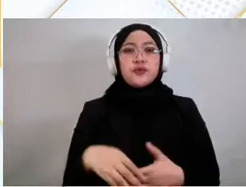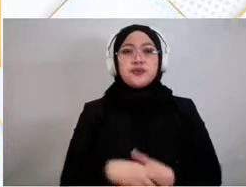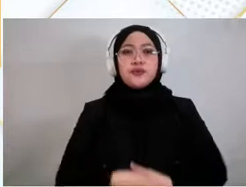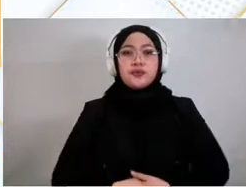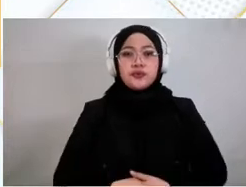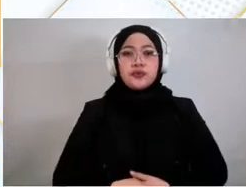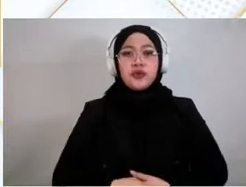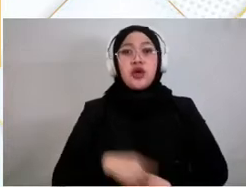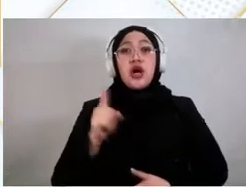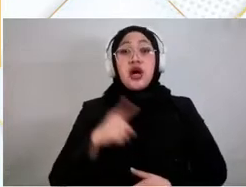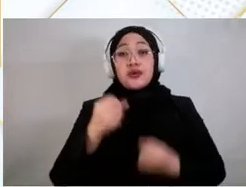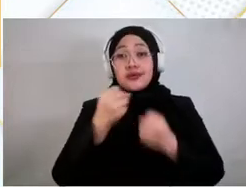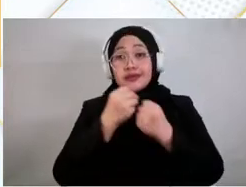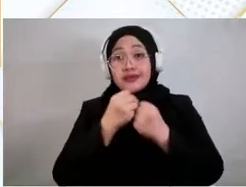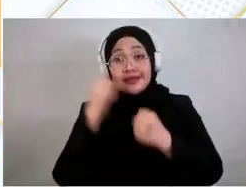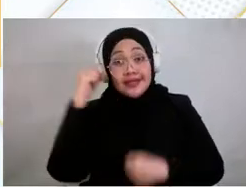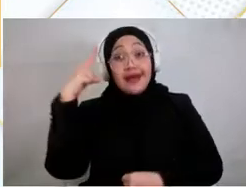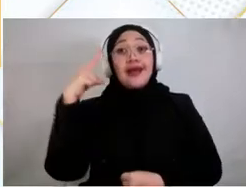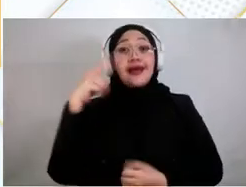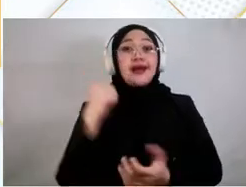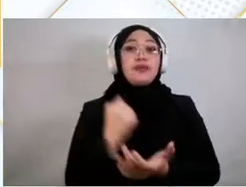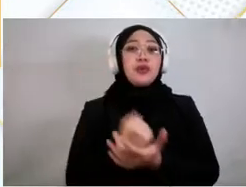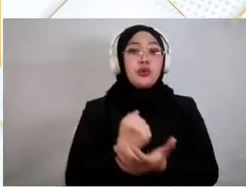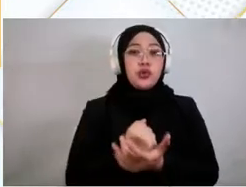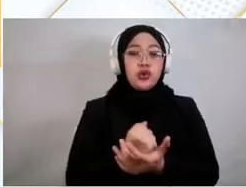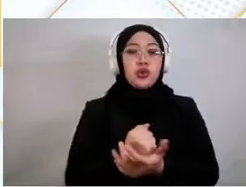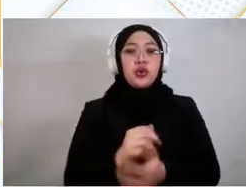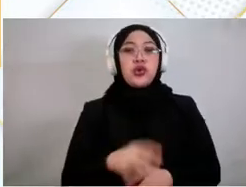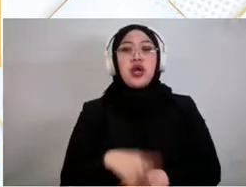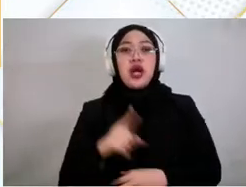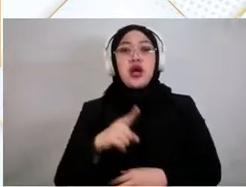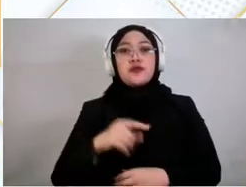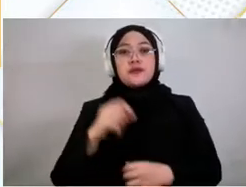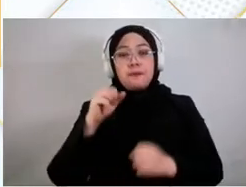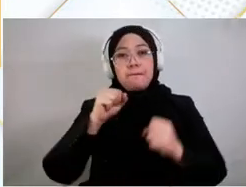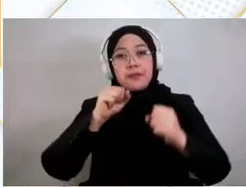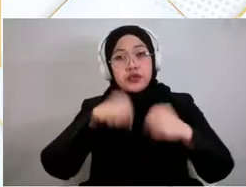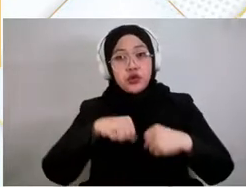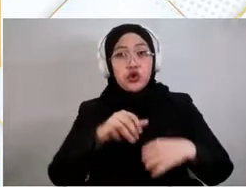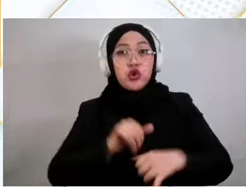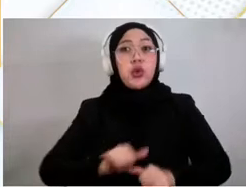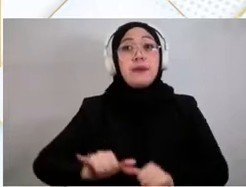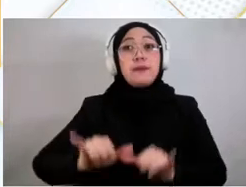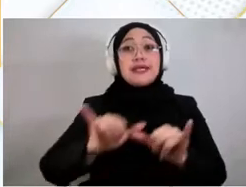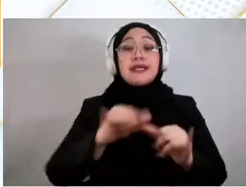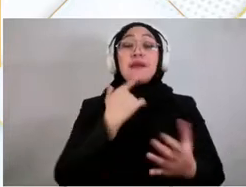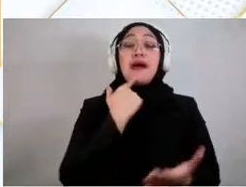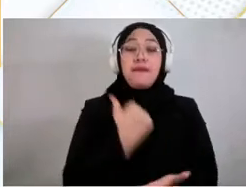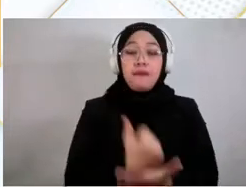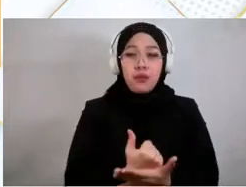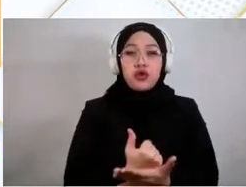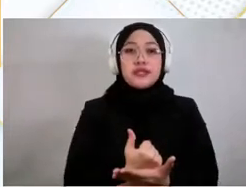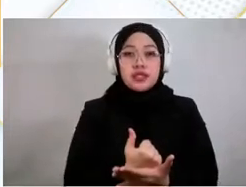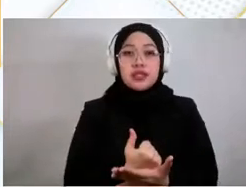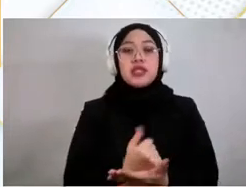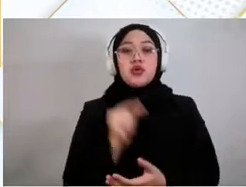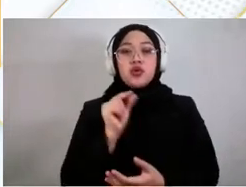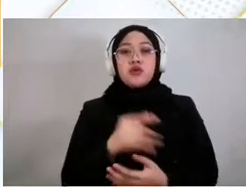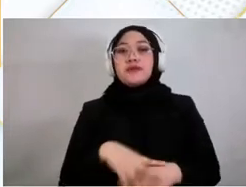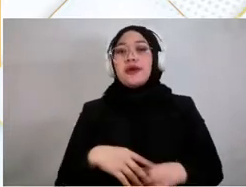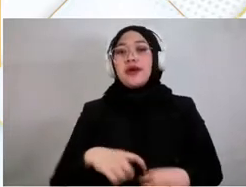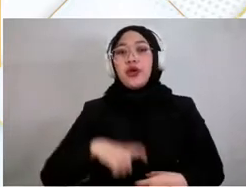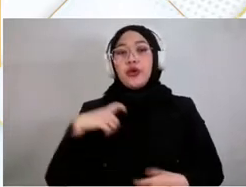we have considered, and something that have been mentioned, very important by the ambassador.